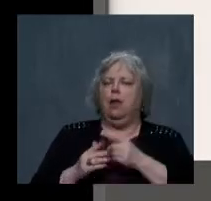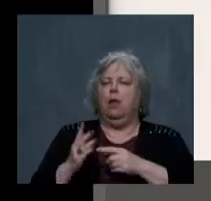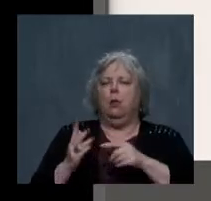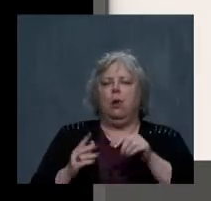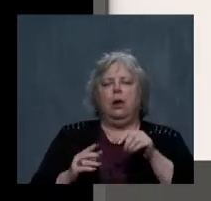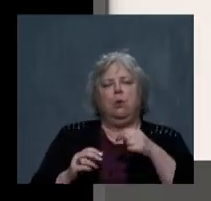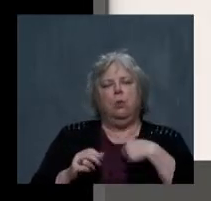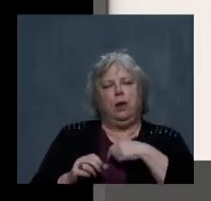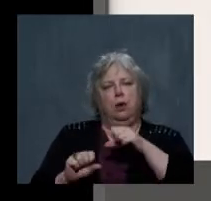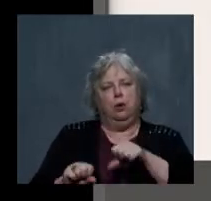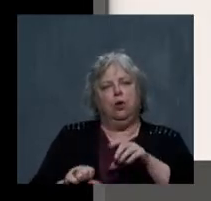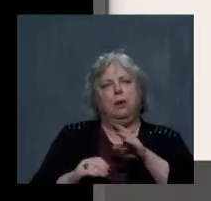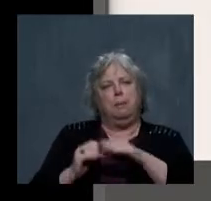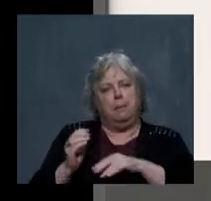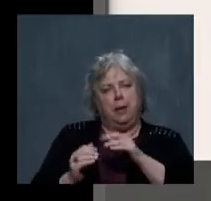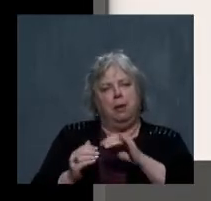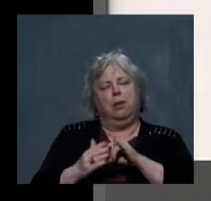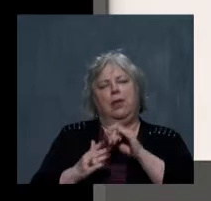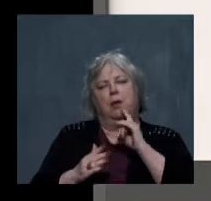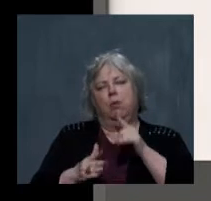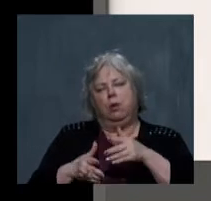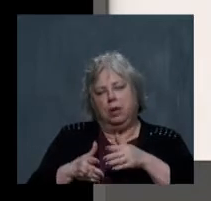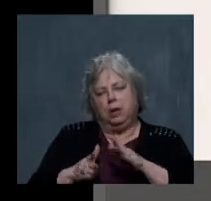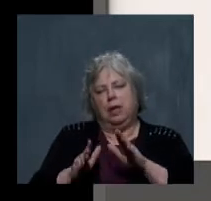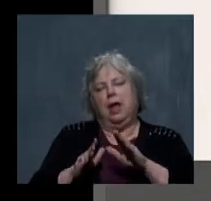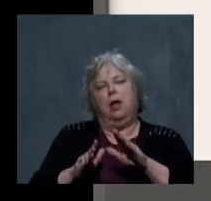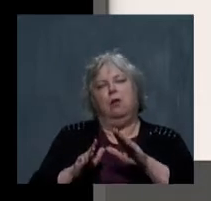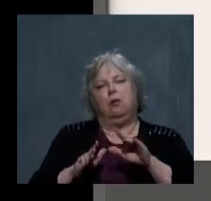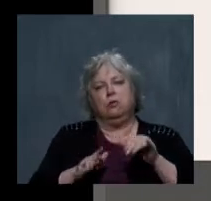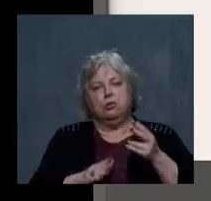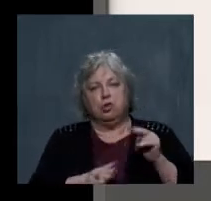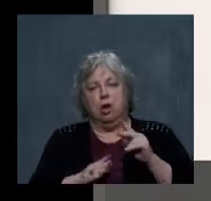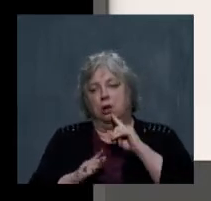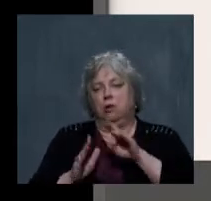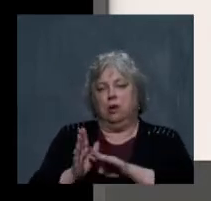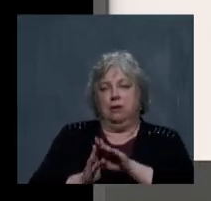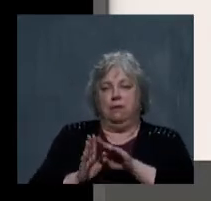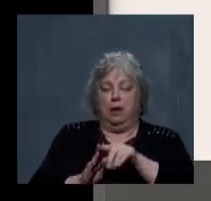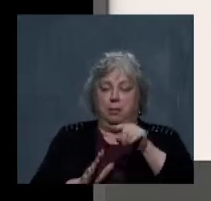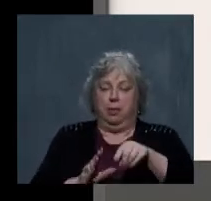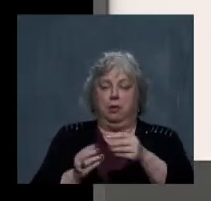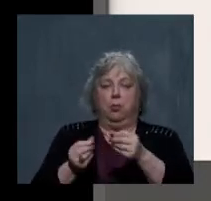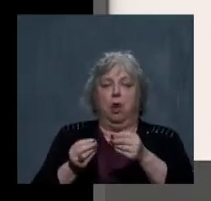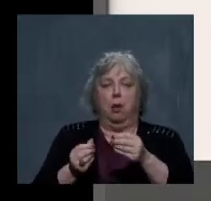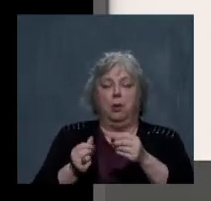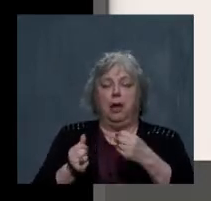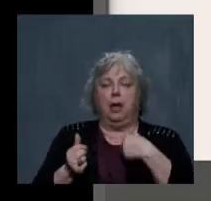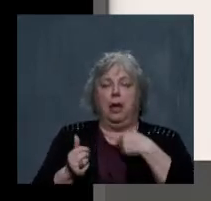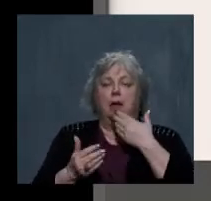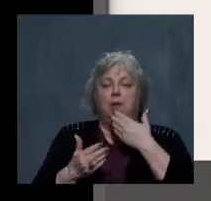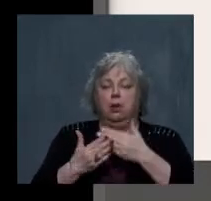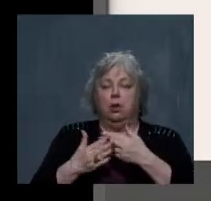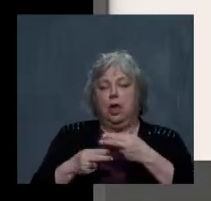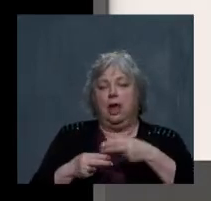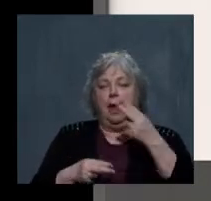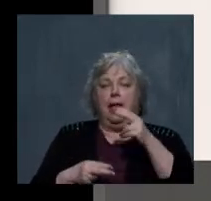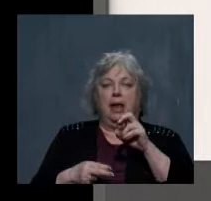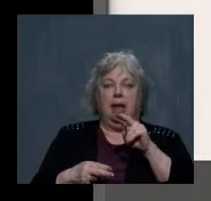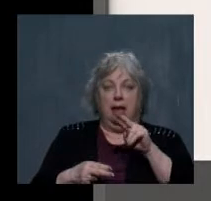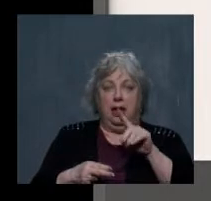practical and could allow John to develop this property and have a high and good use of